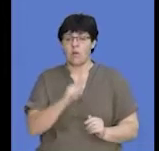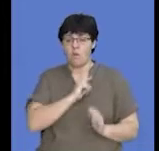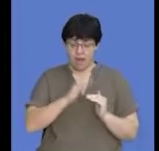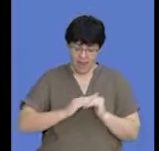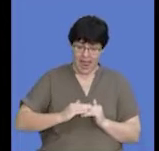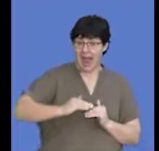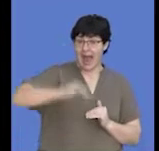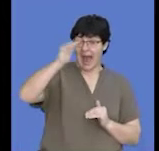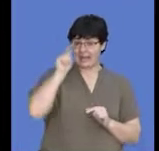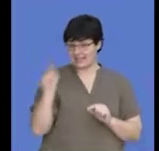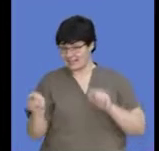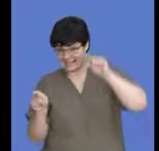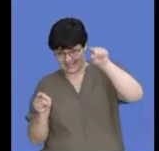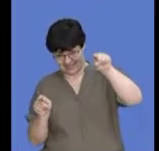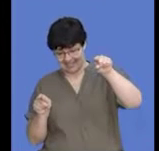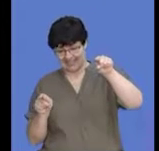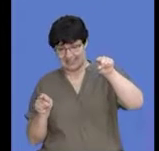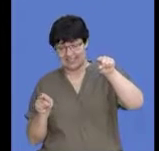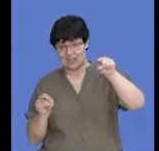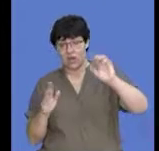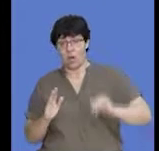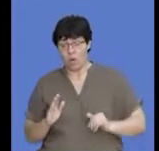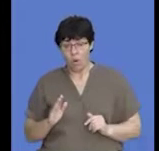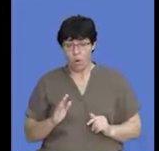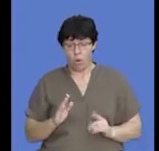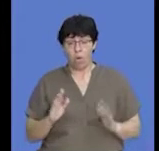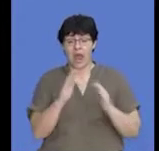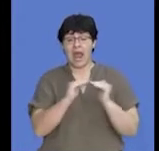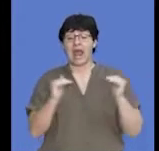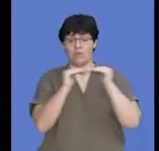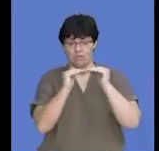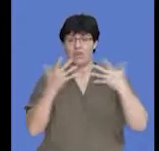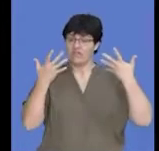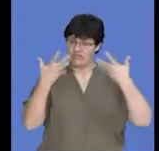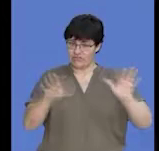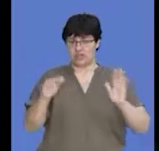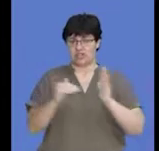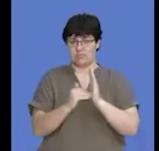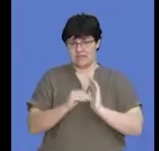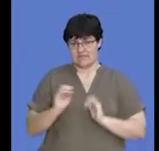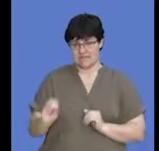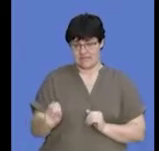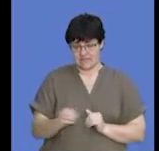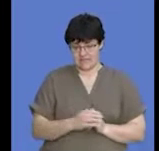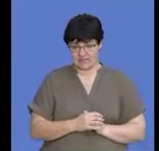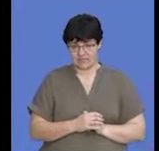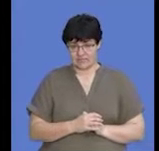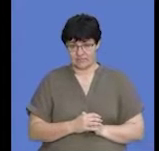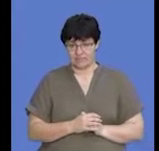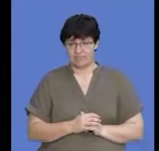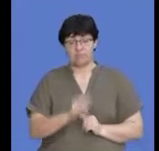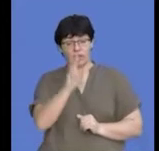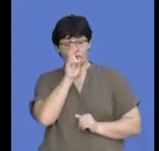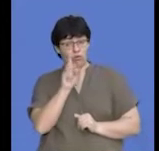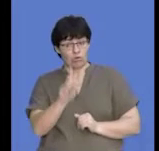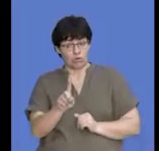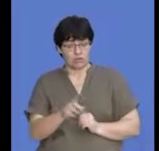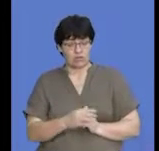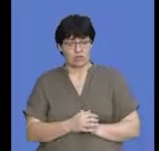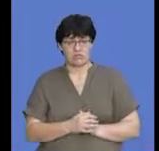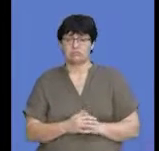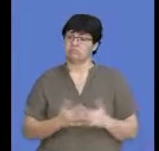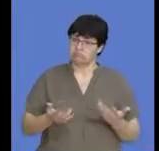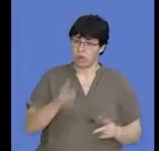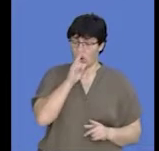heights of the other 2 points, or your horizontal equivalent, is already in meters. Looking at the calculation, it's